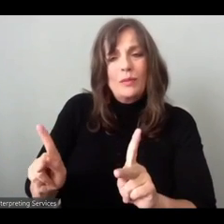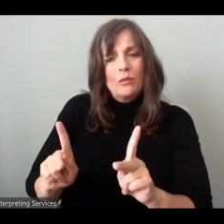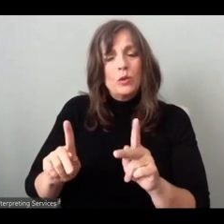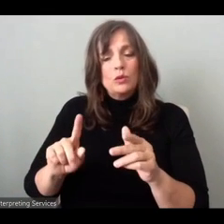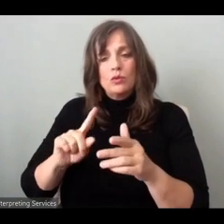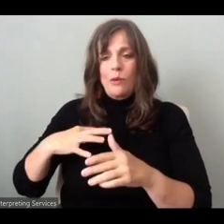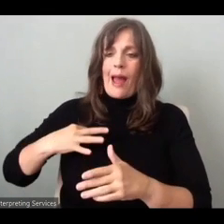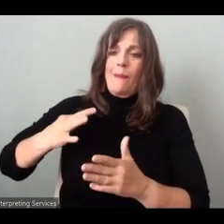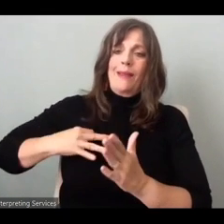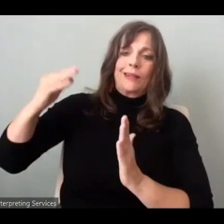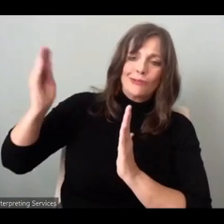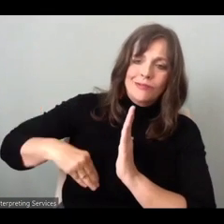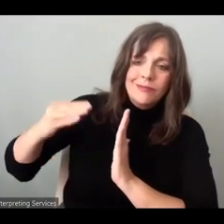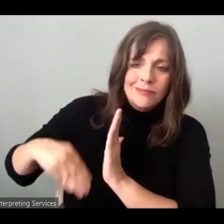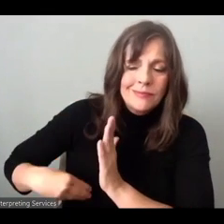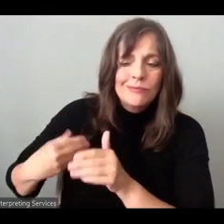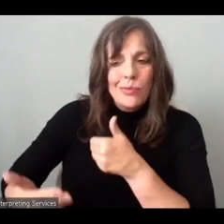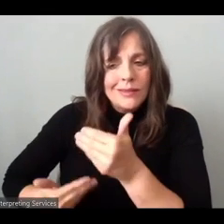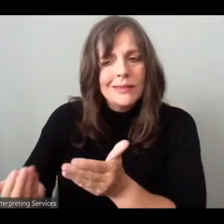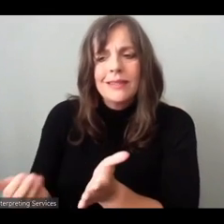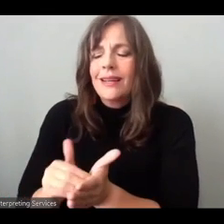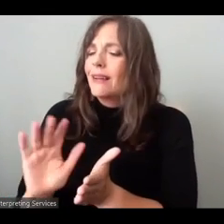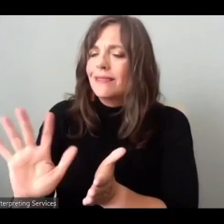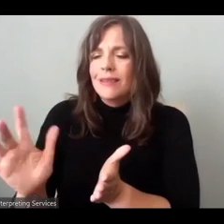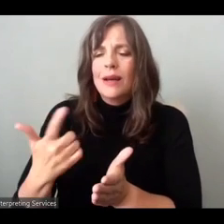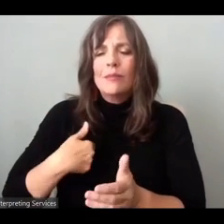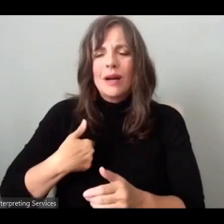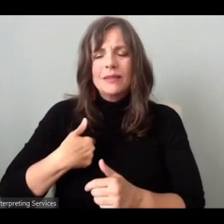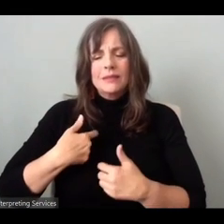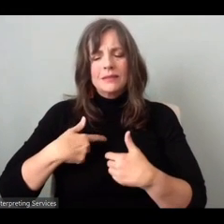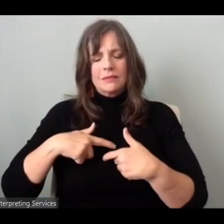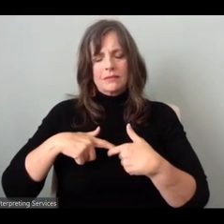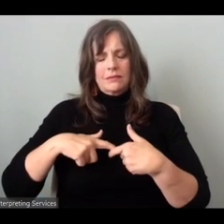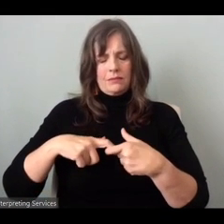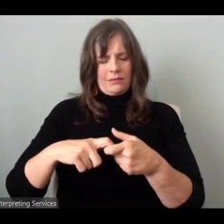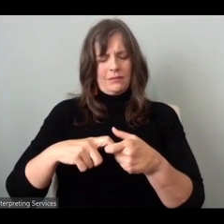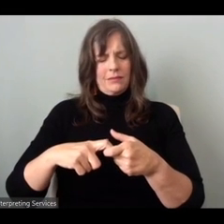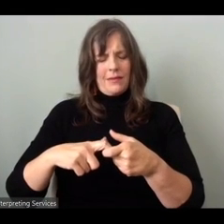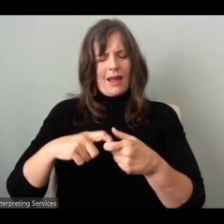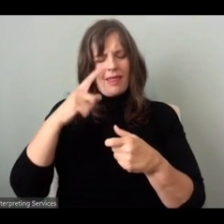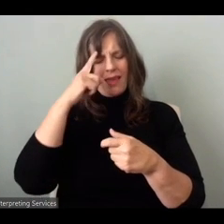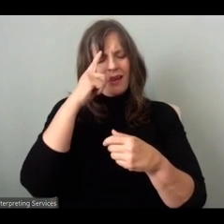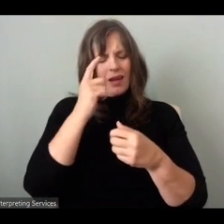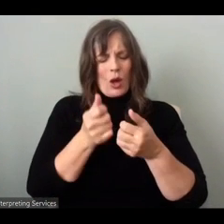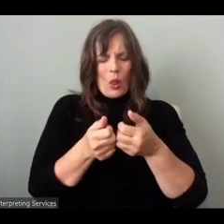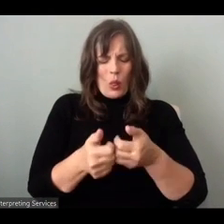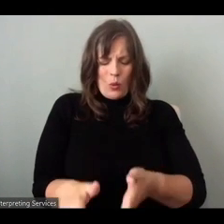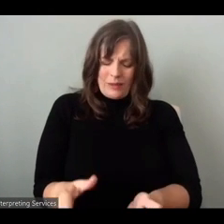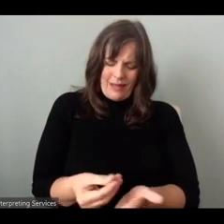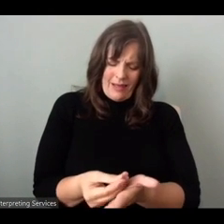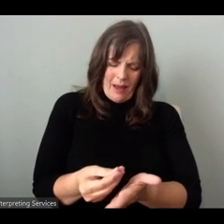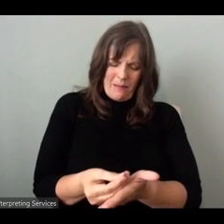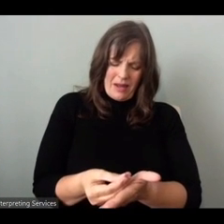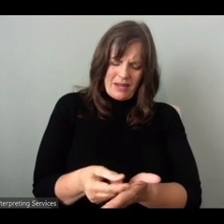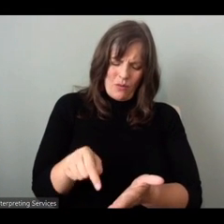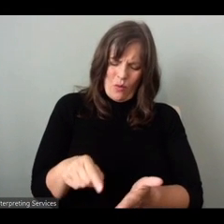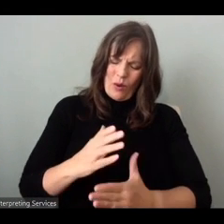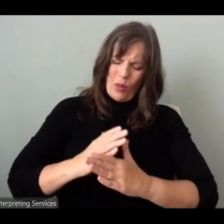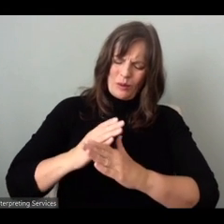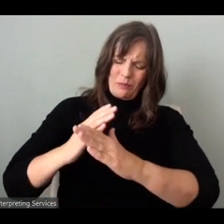to consider just totally streamlining your application to ask basically that one question.